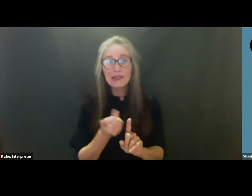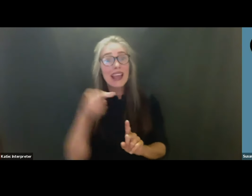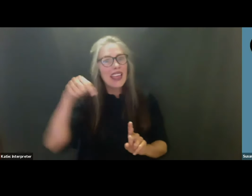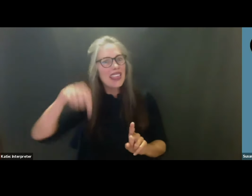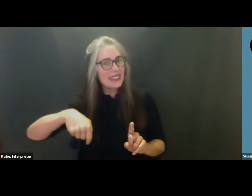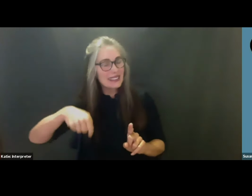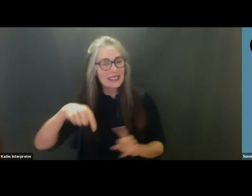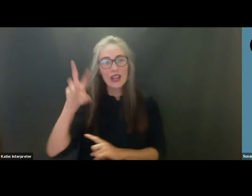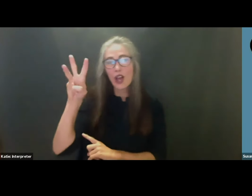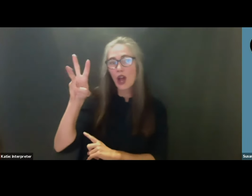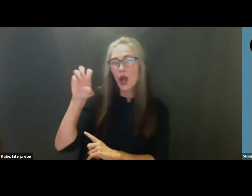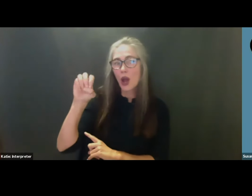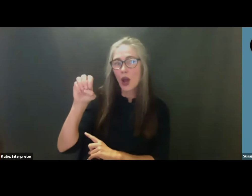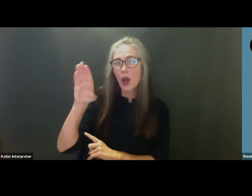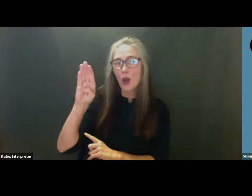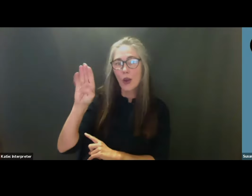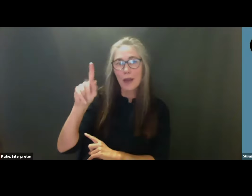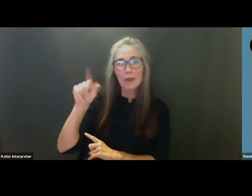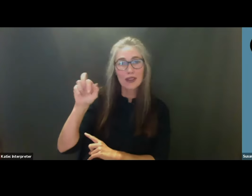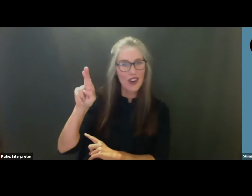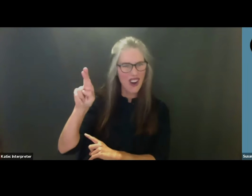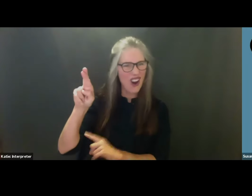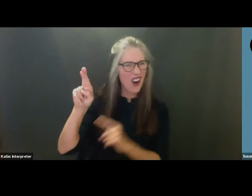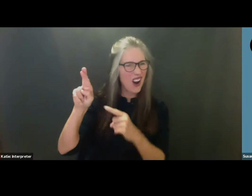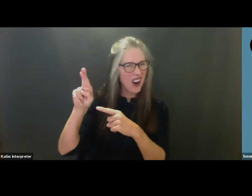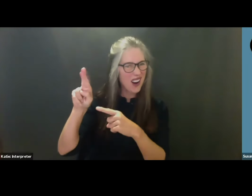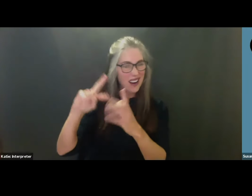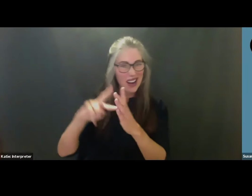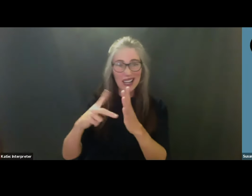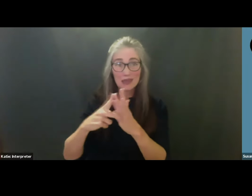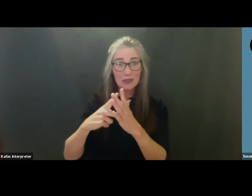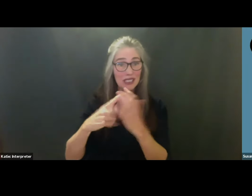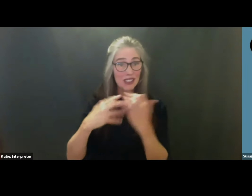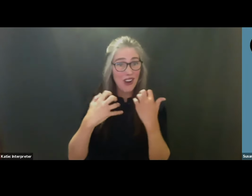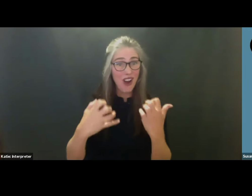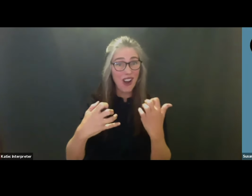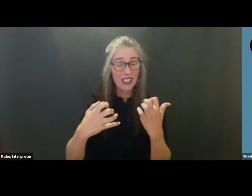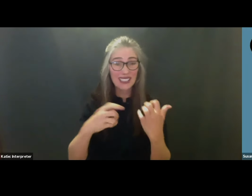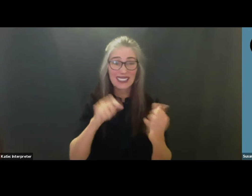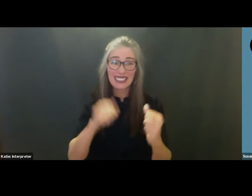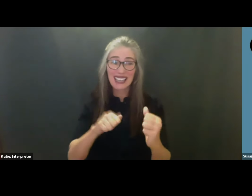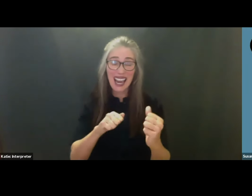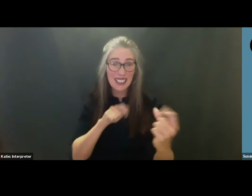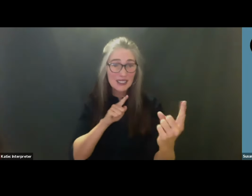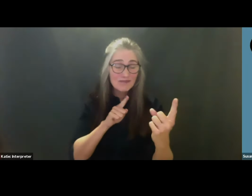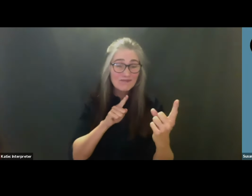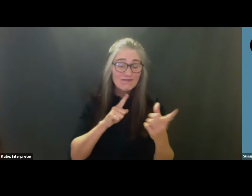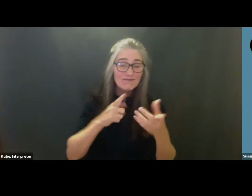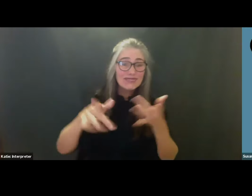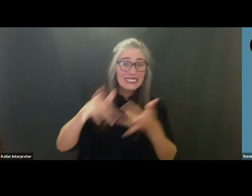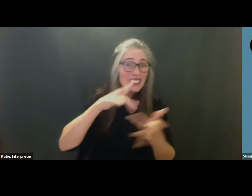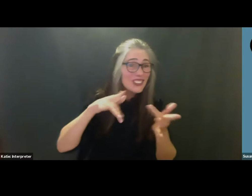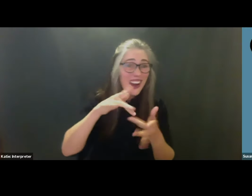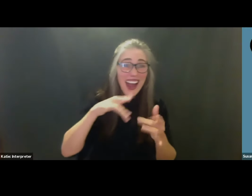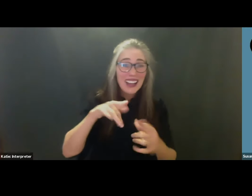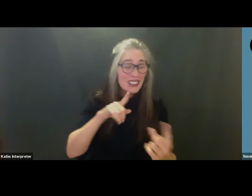which means that unfortunately, we do not have the ability to have the audience interact directly with our speaker much as we'd like